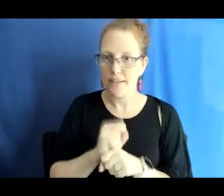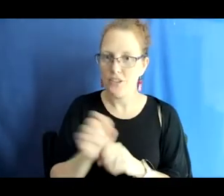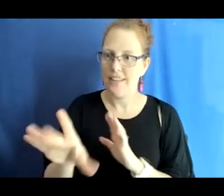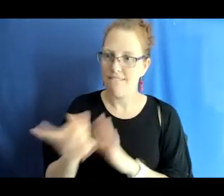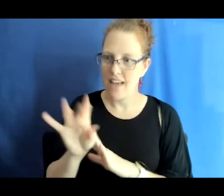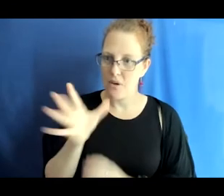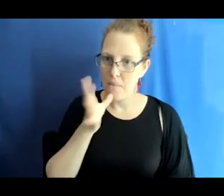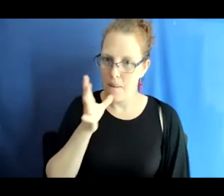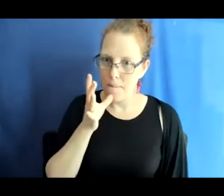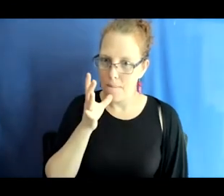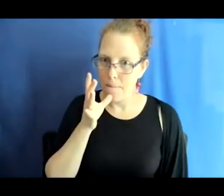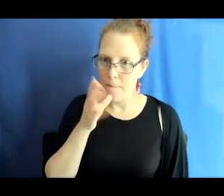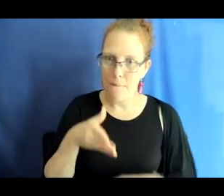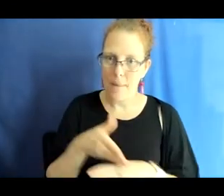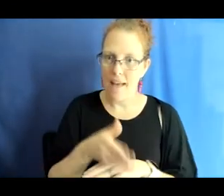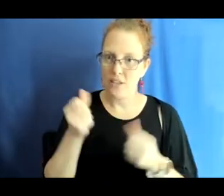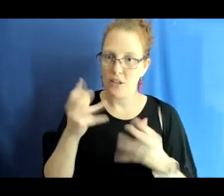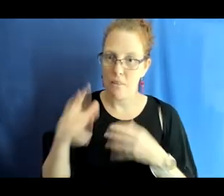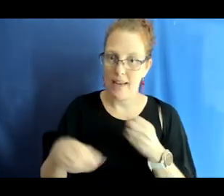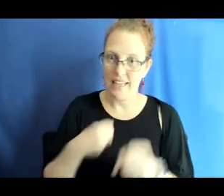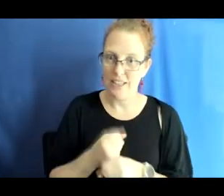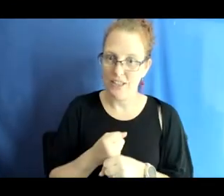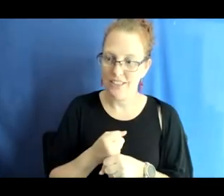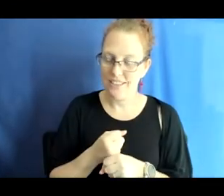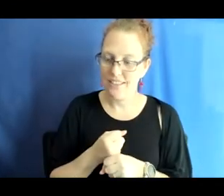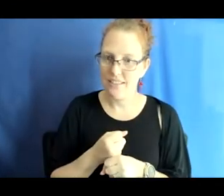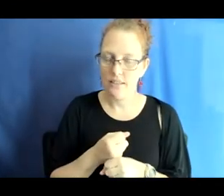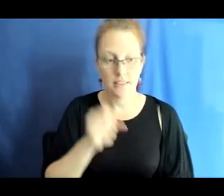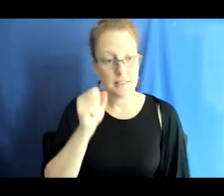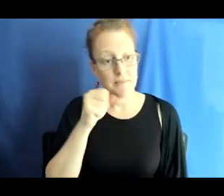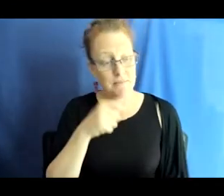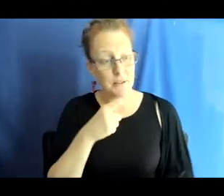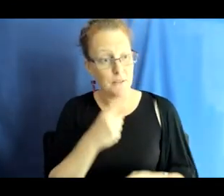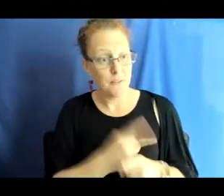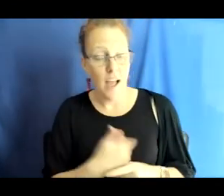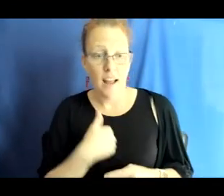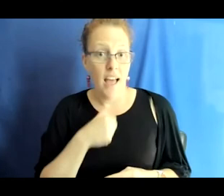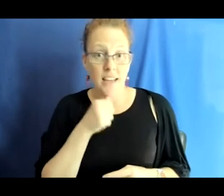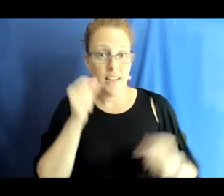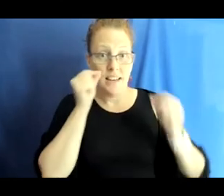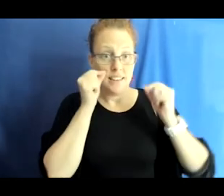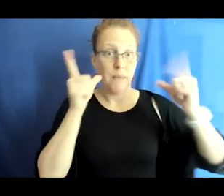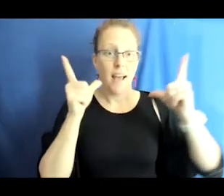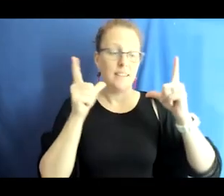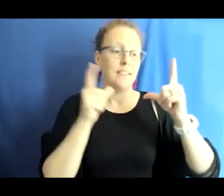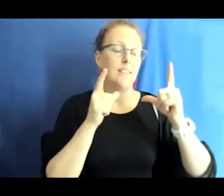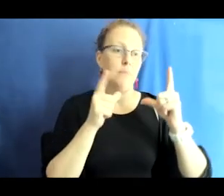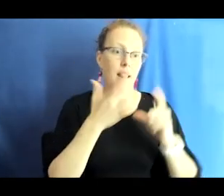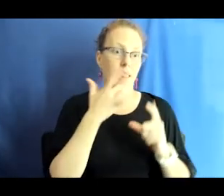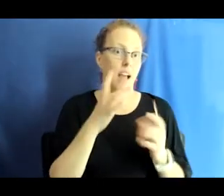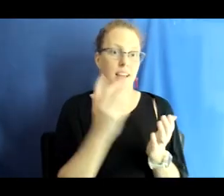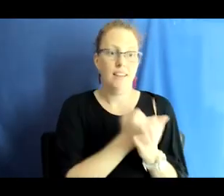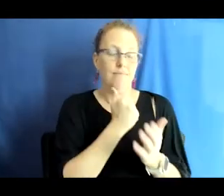years. No, it was pretty unbelievable. And I didn't expect to be that lucky at all,